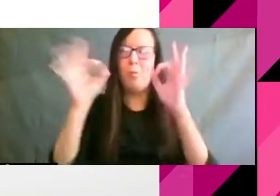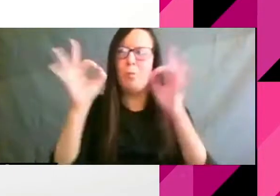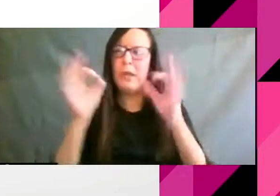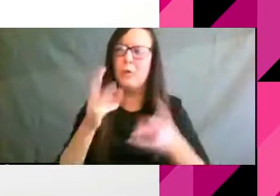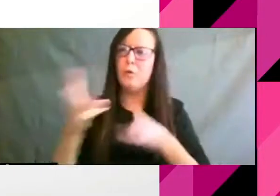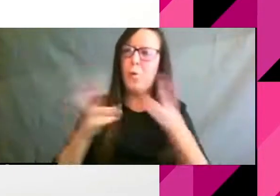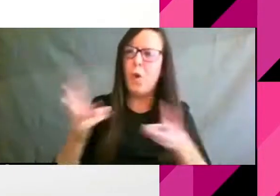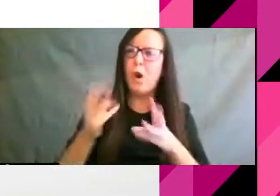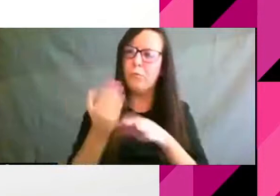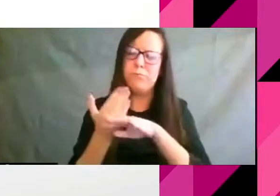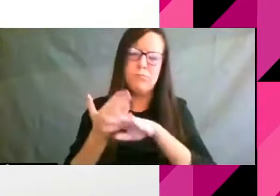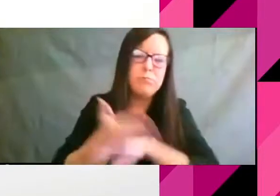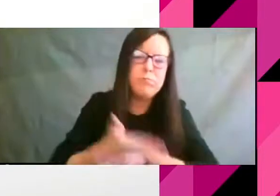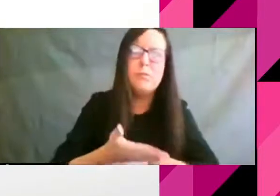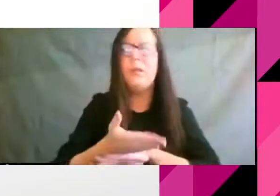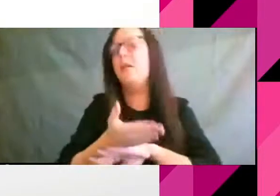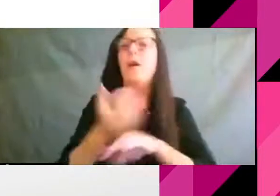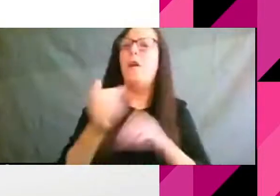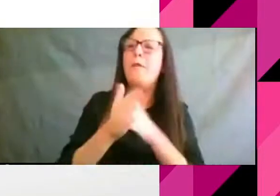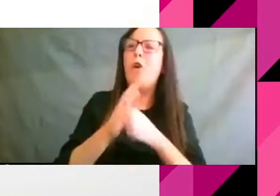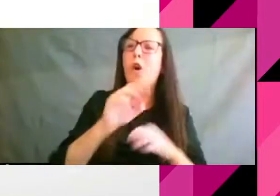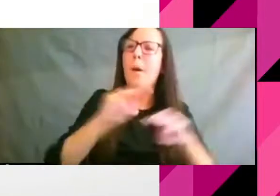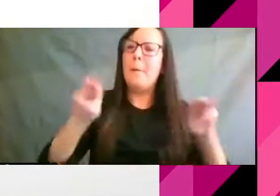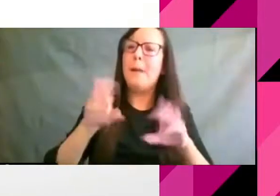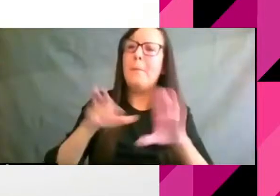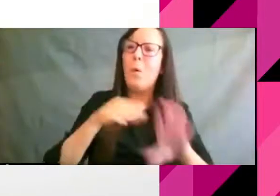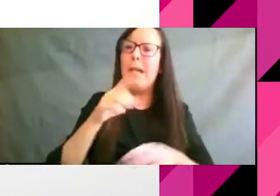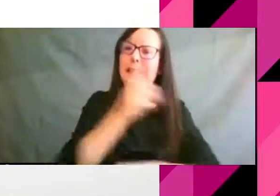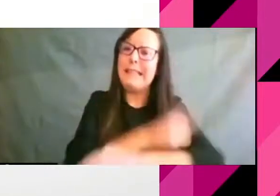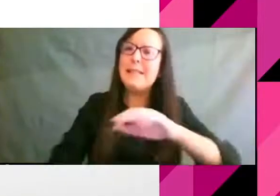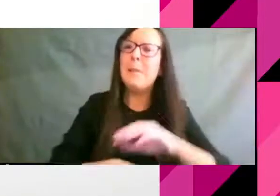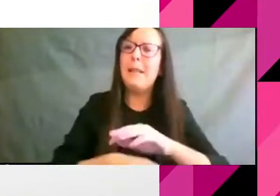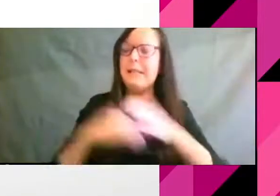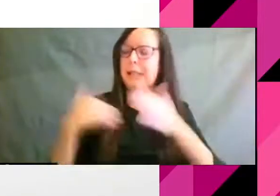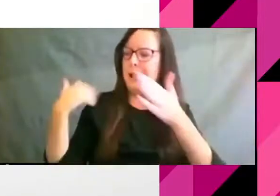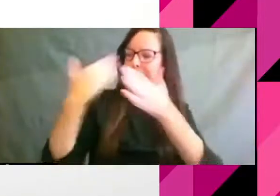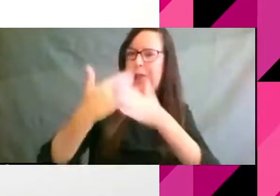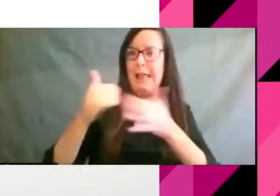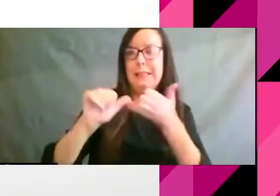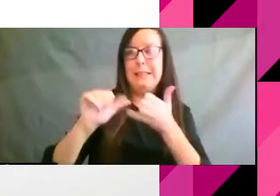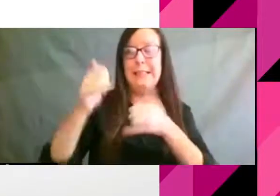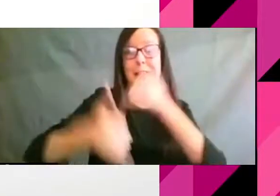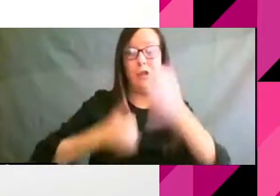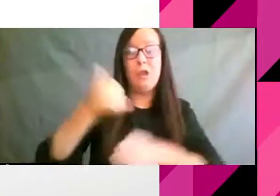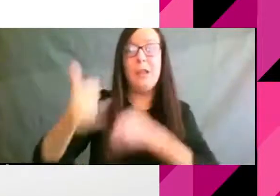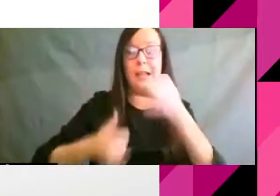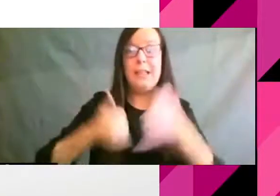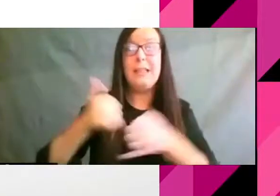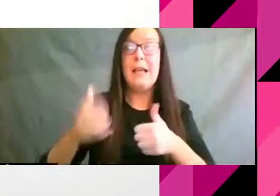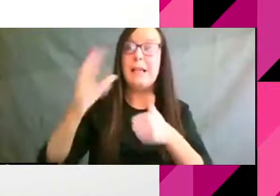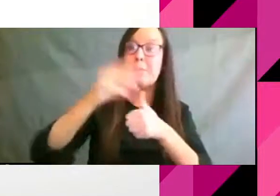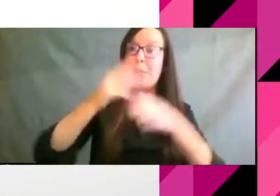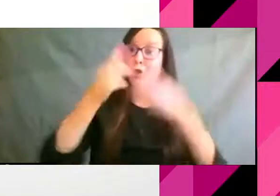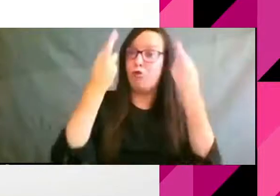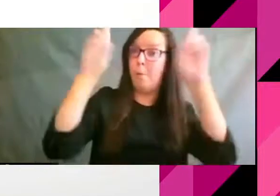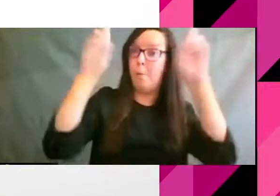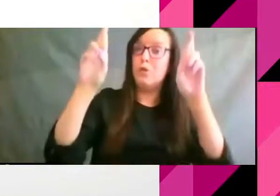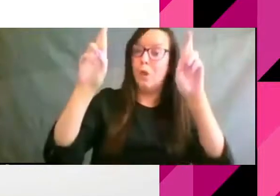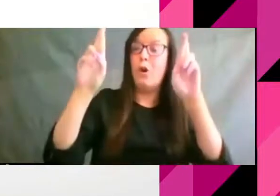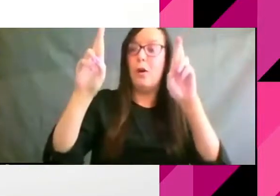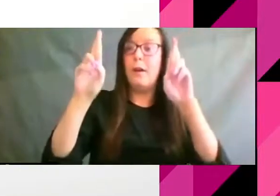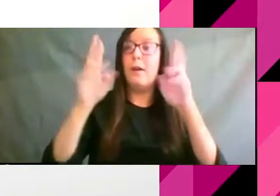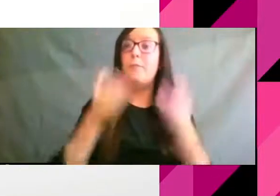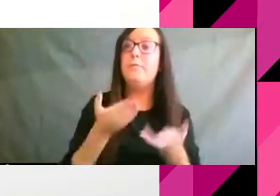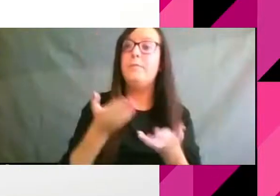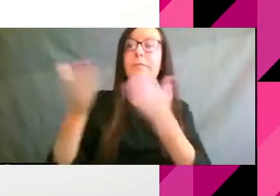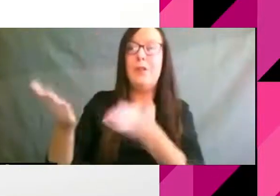persons with disabilities over her 6-year mandate as the Special Rapporteur. Before passing her the floor, it would be remiss